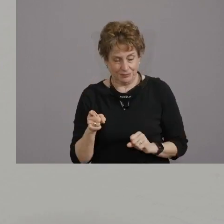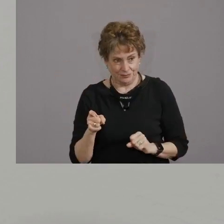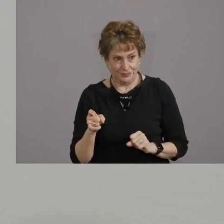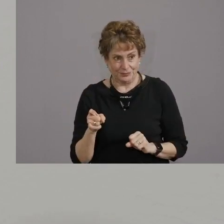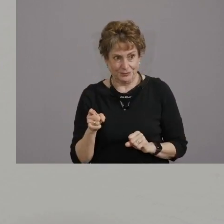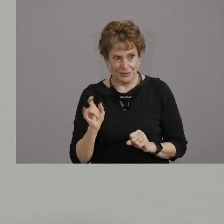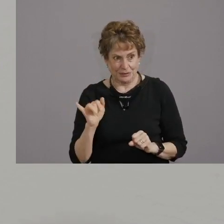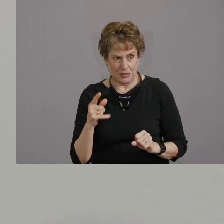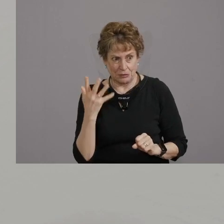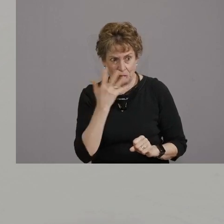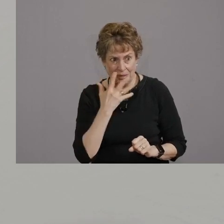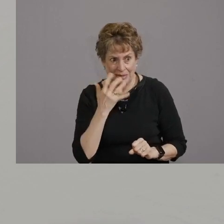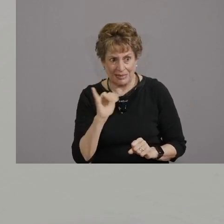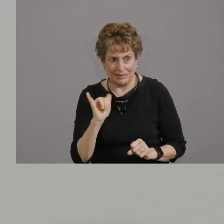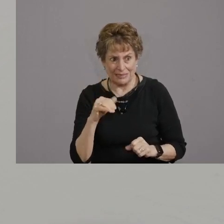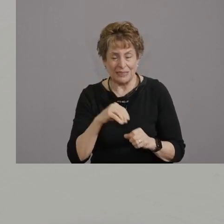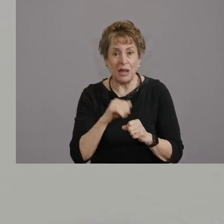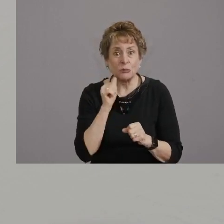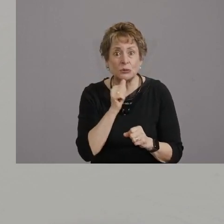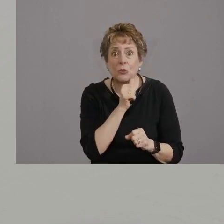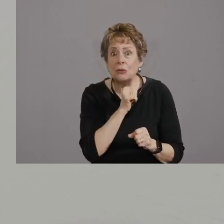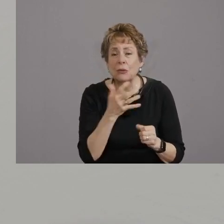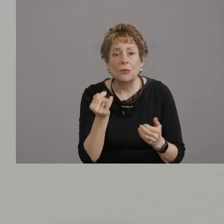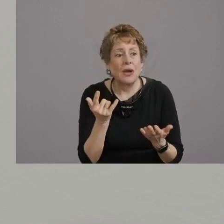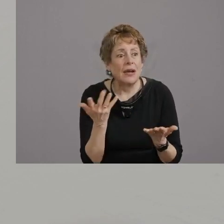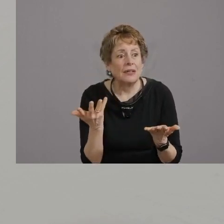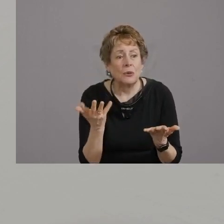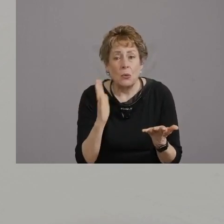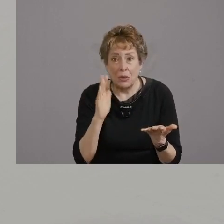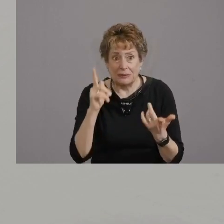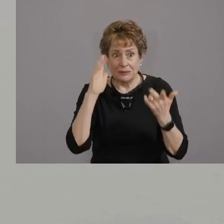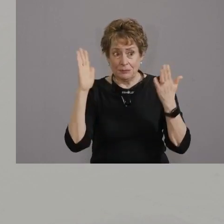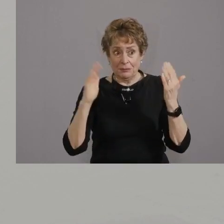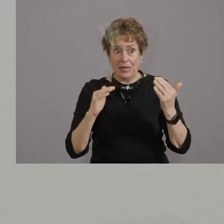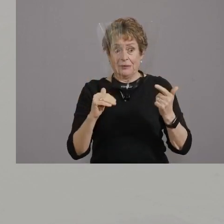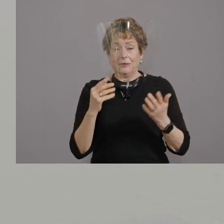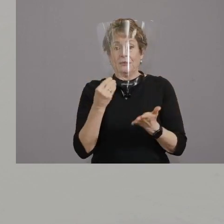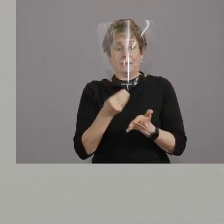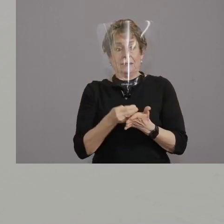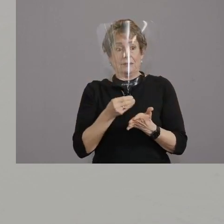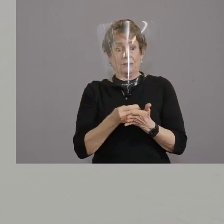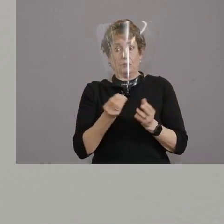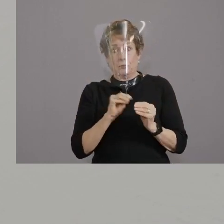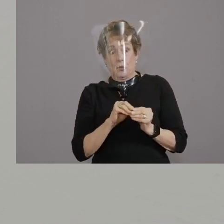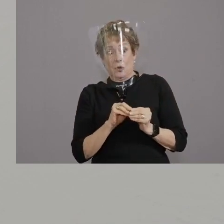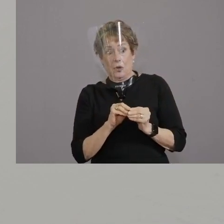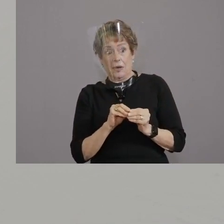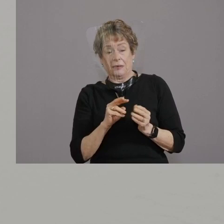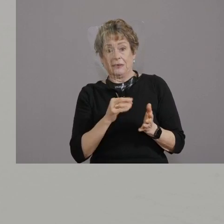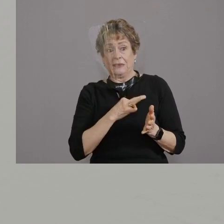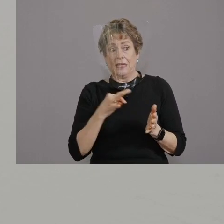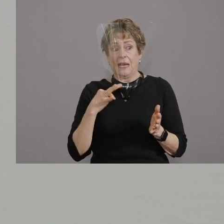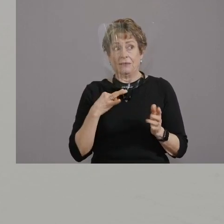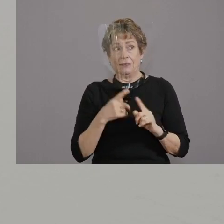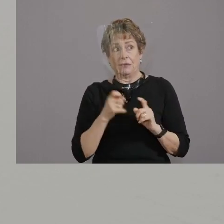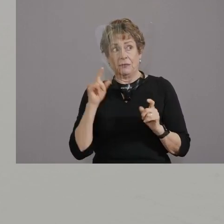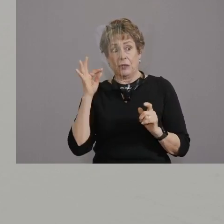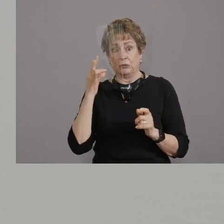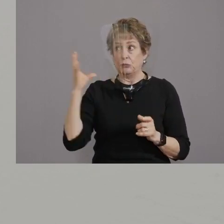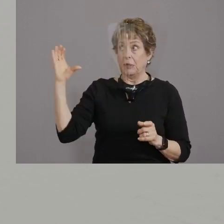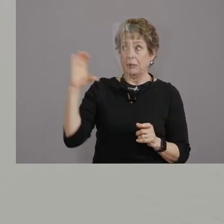of take place? Do you expect any more funds or staff from the federal level? So we've heard that there's a